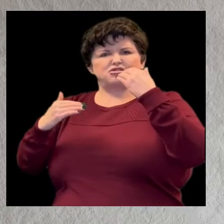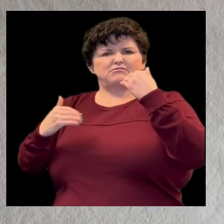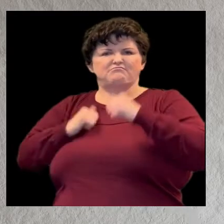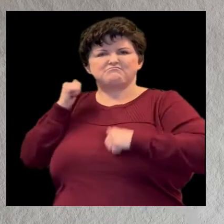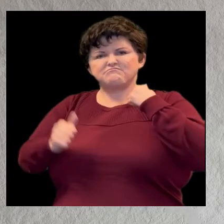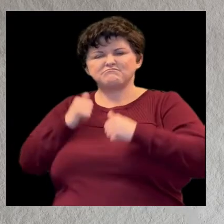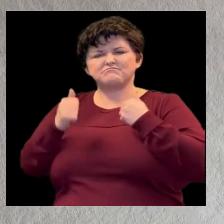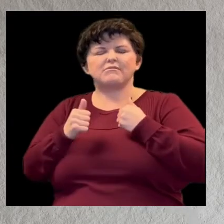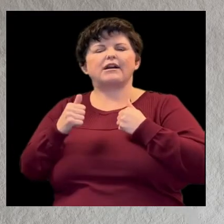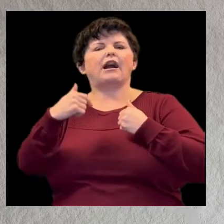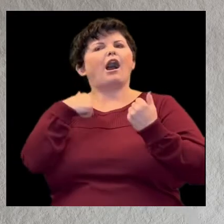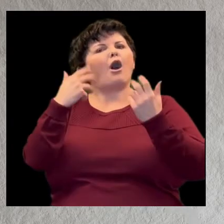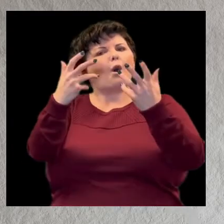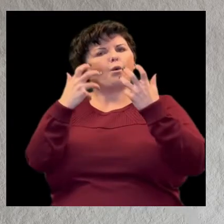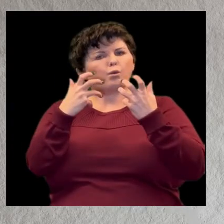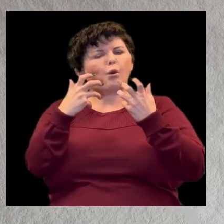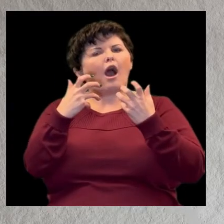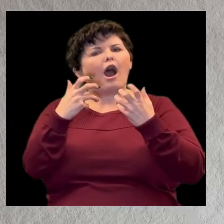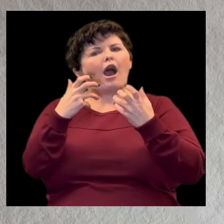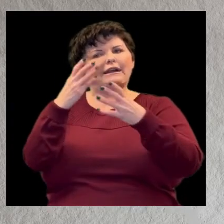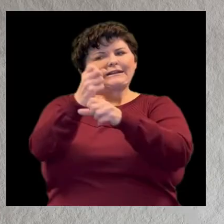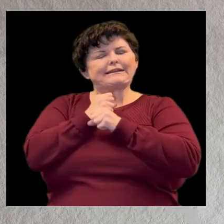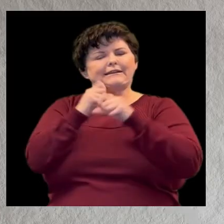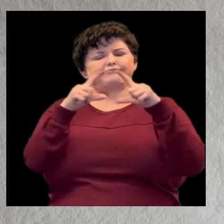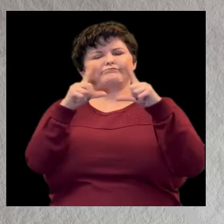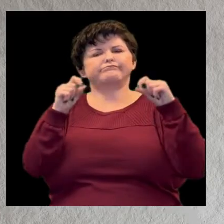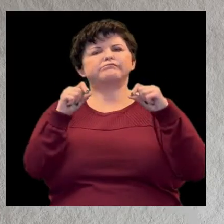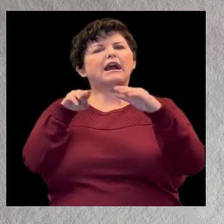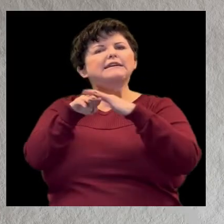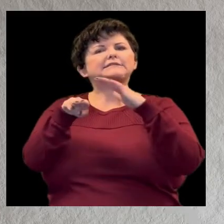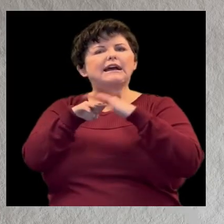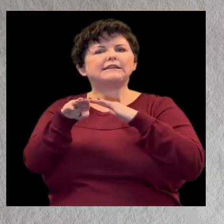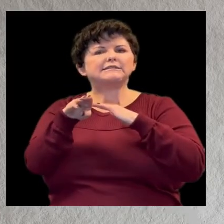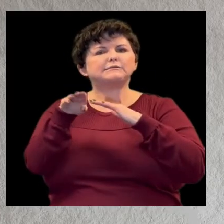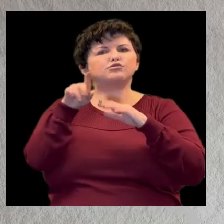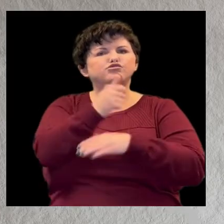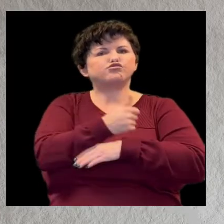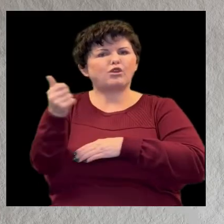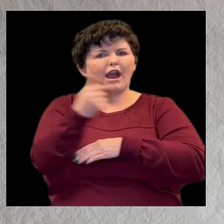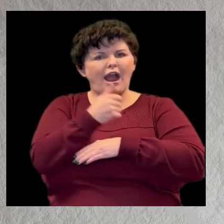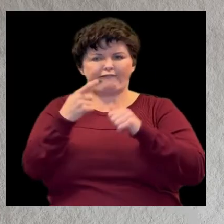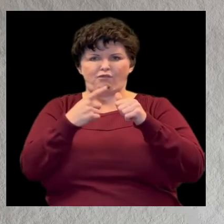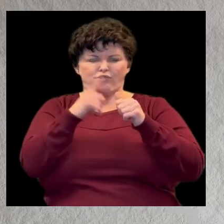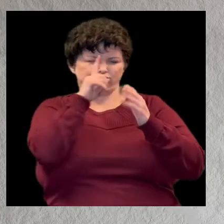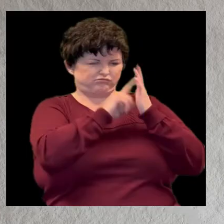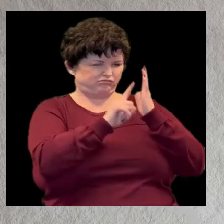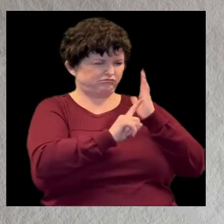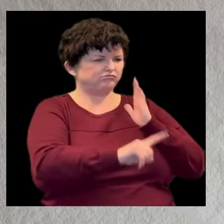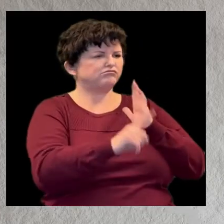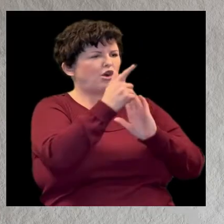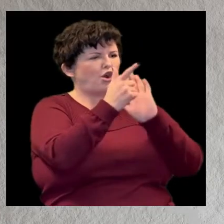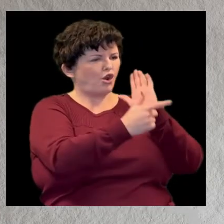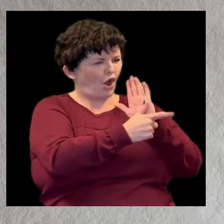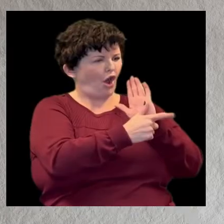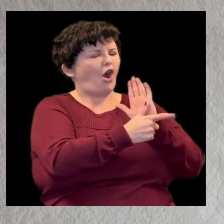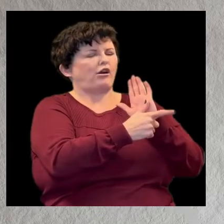an accessible public transportation. So I researched the laws and I put together a case and I